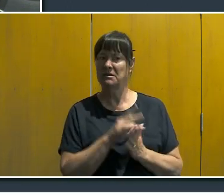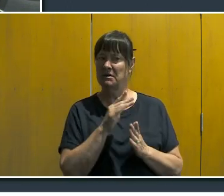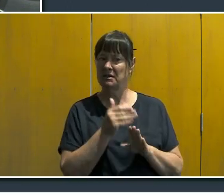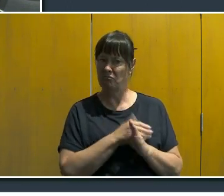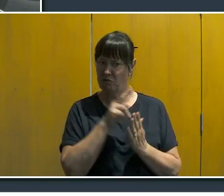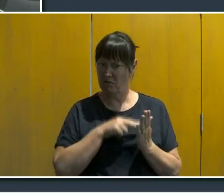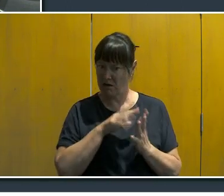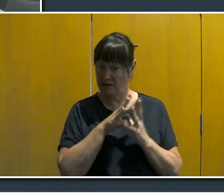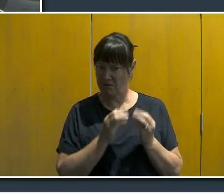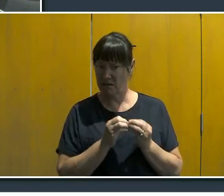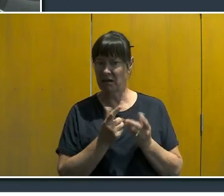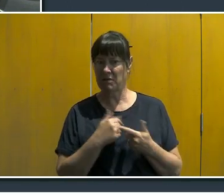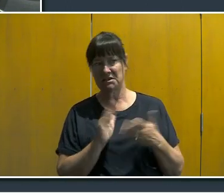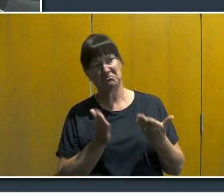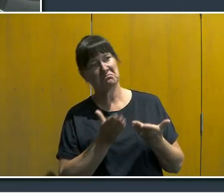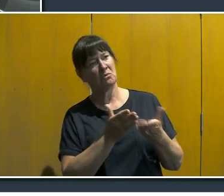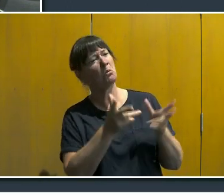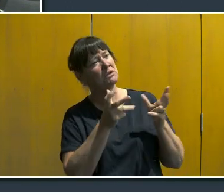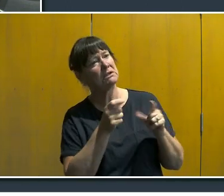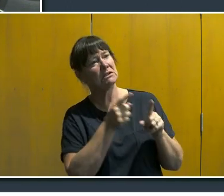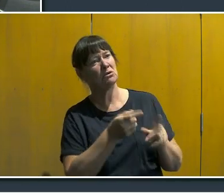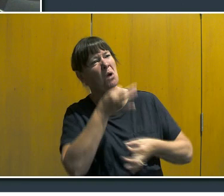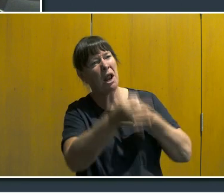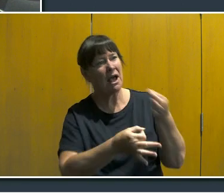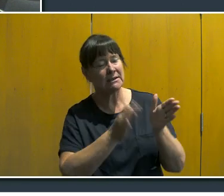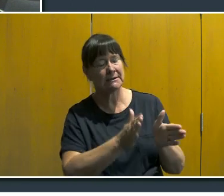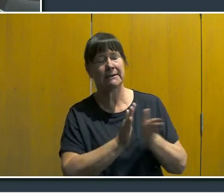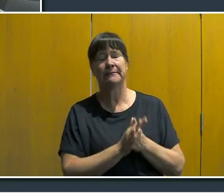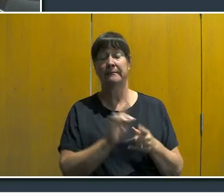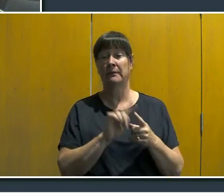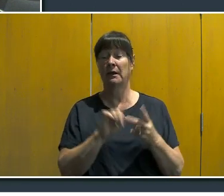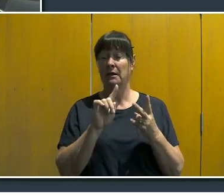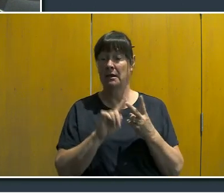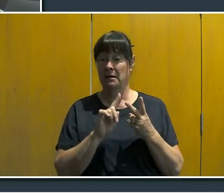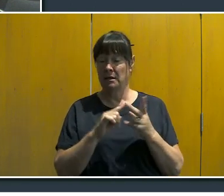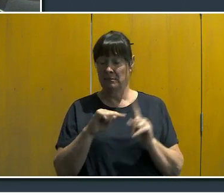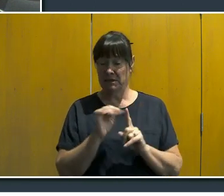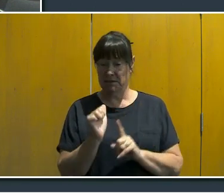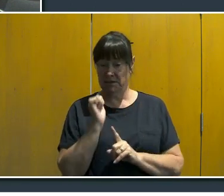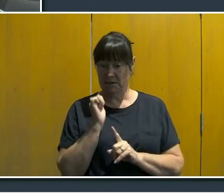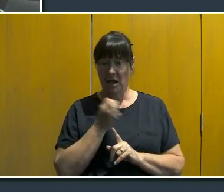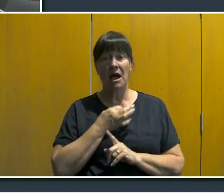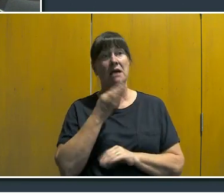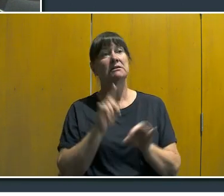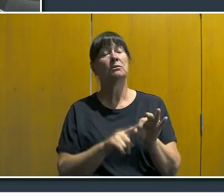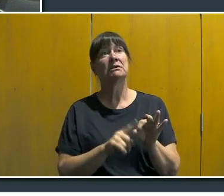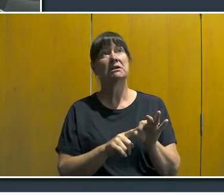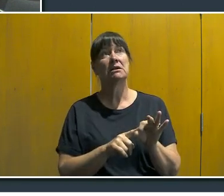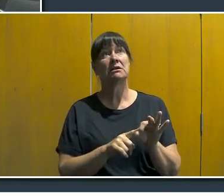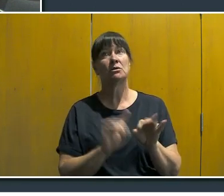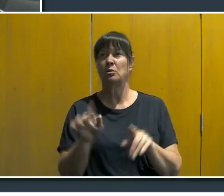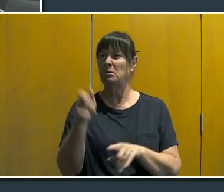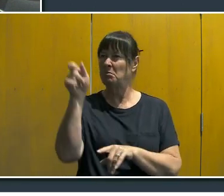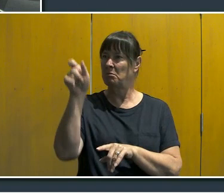Your point, and I would like to clarify around my question yesterday. So I asked if they would